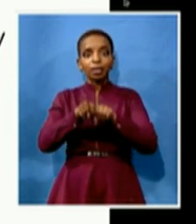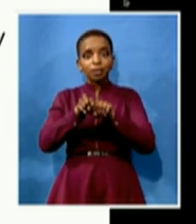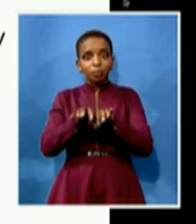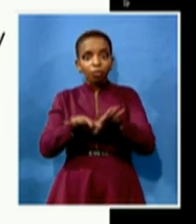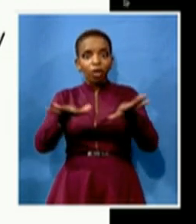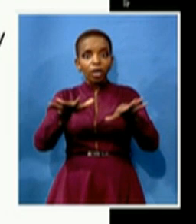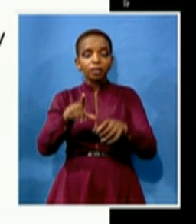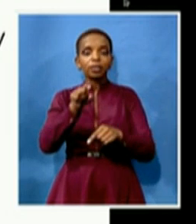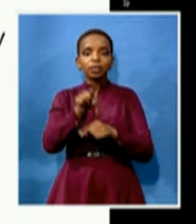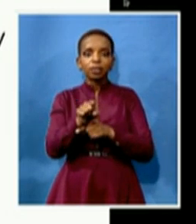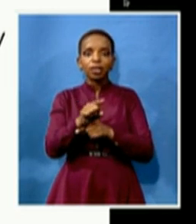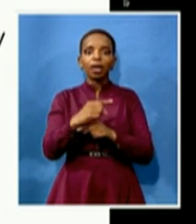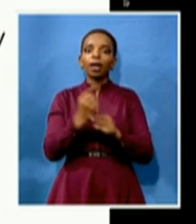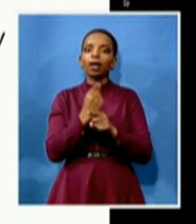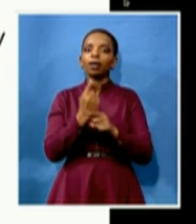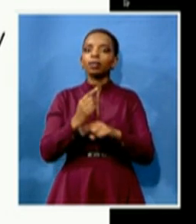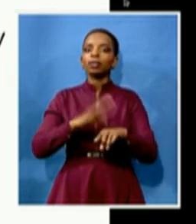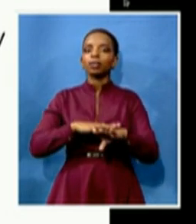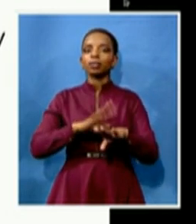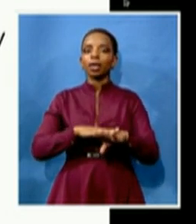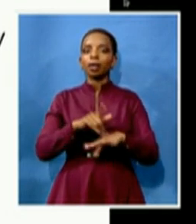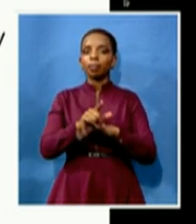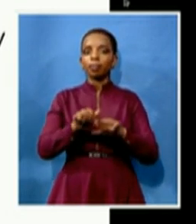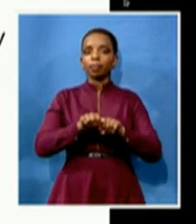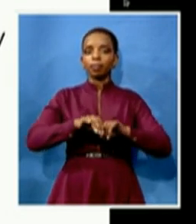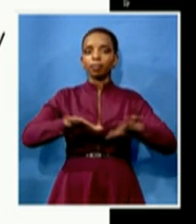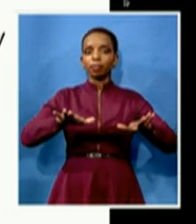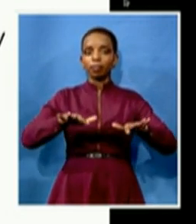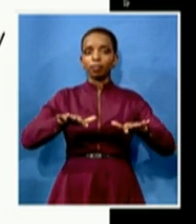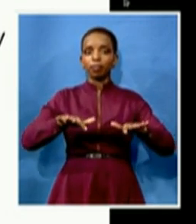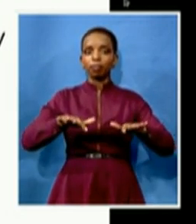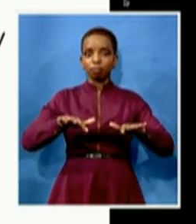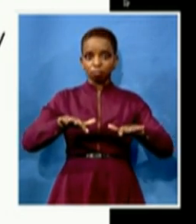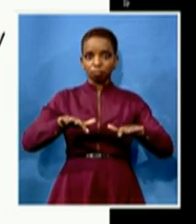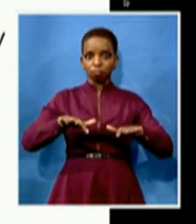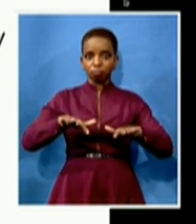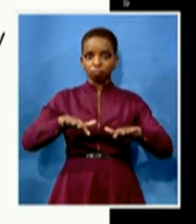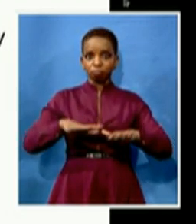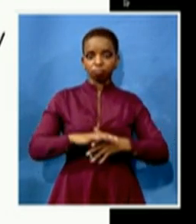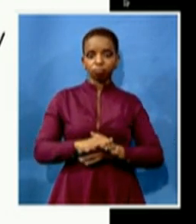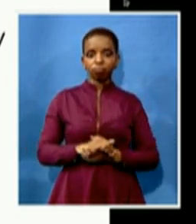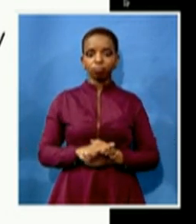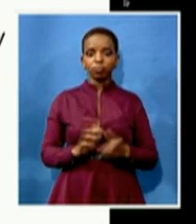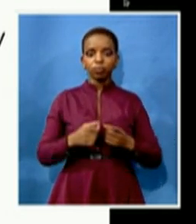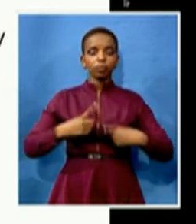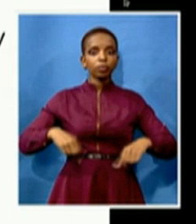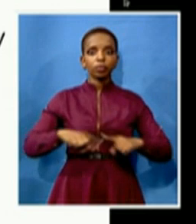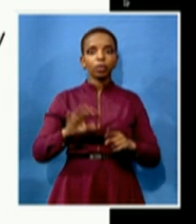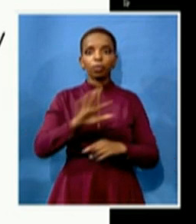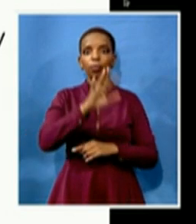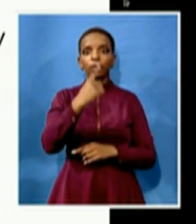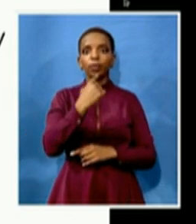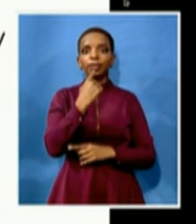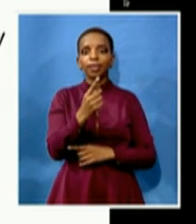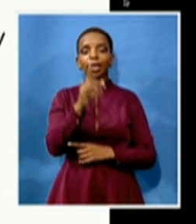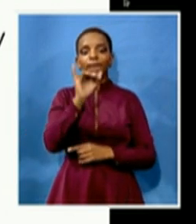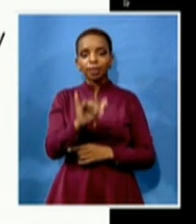say that every infection spreads absolutely in the following way. We